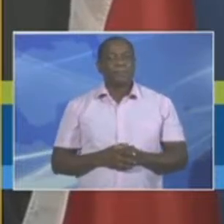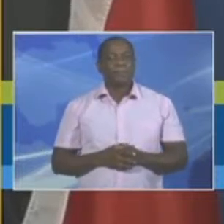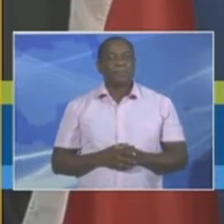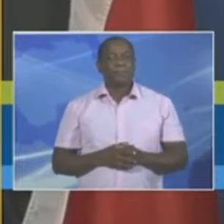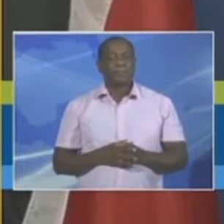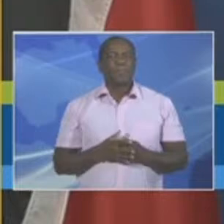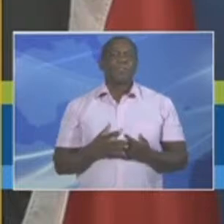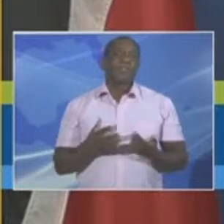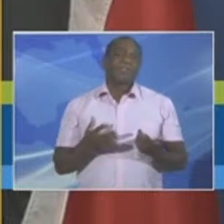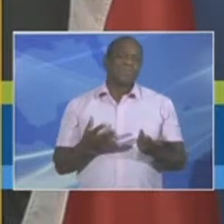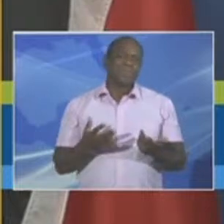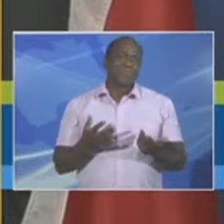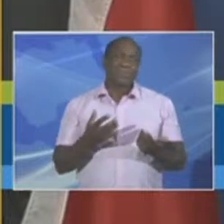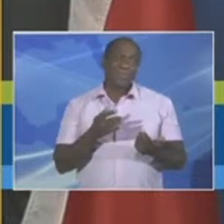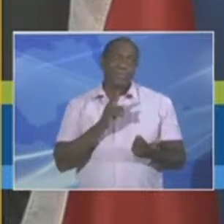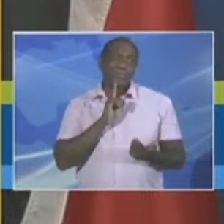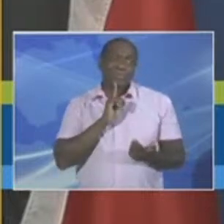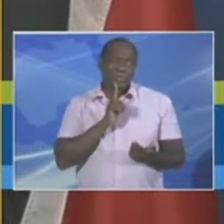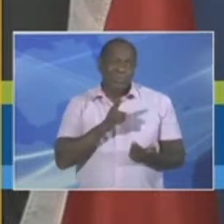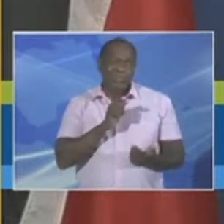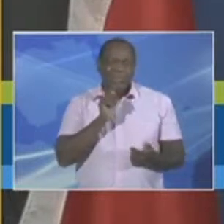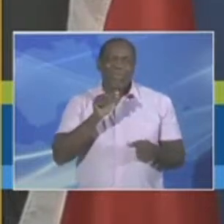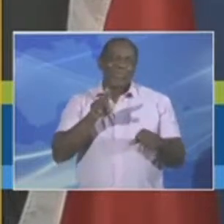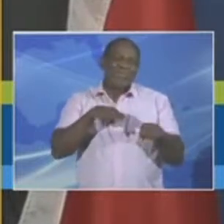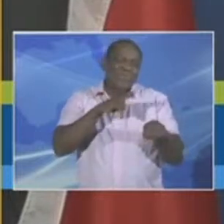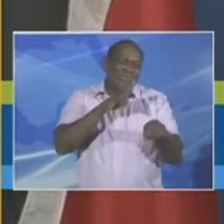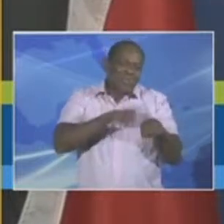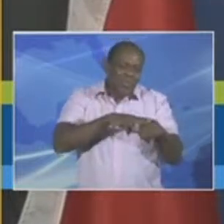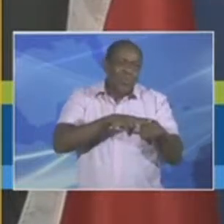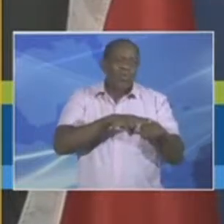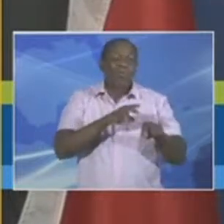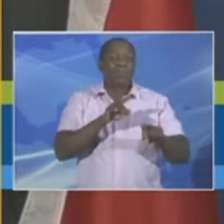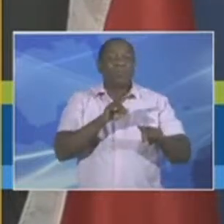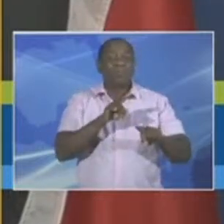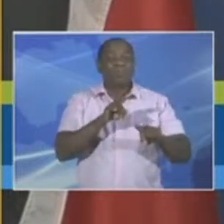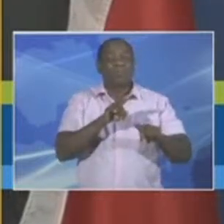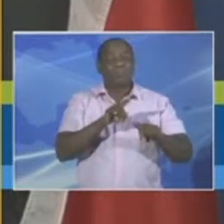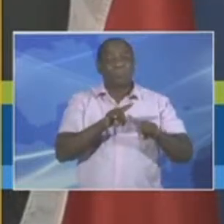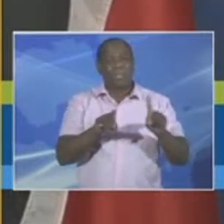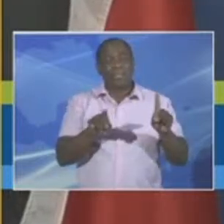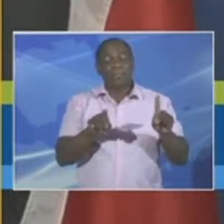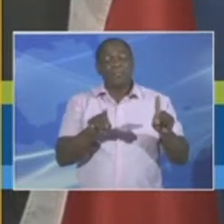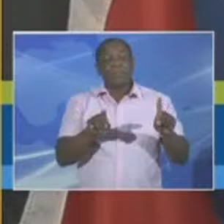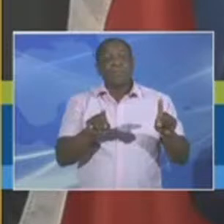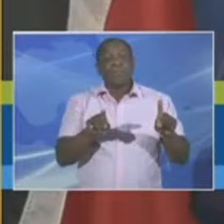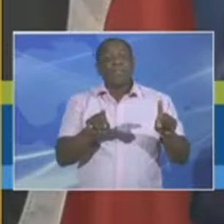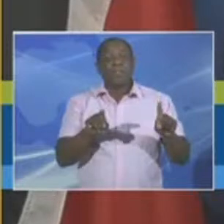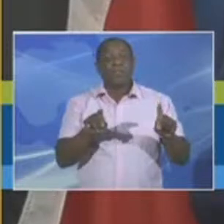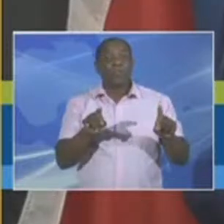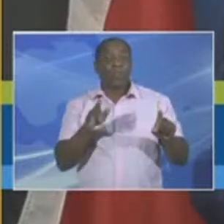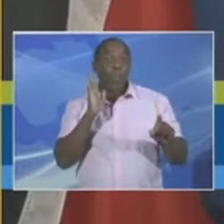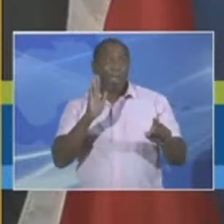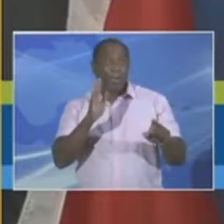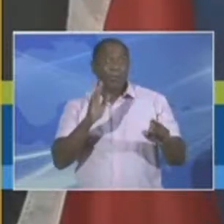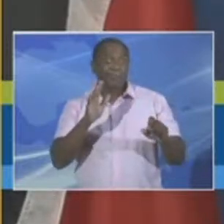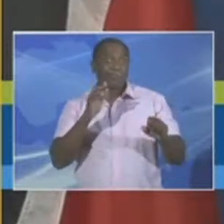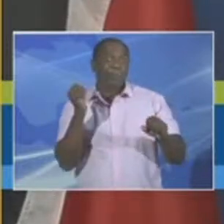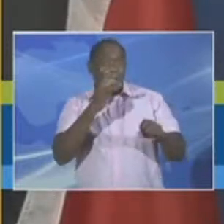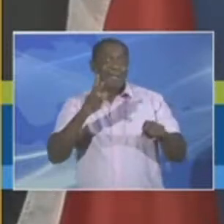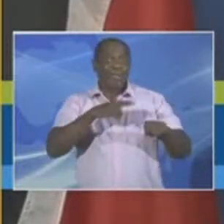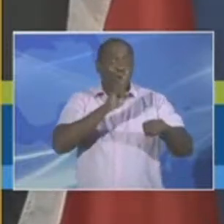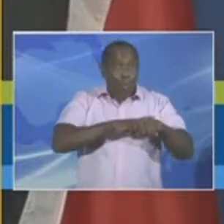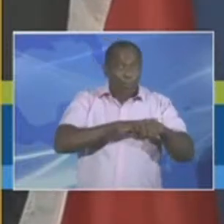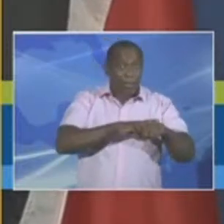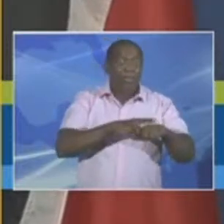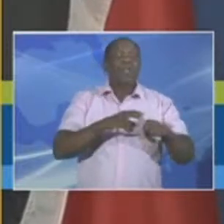will not be normal, because it is not going to be normal until you are able to ignore the